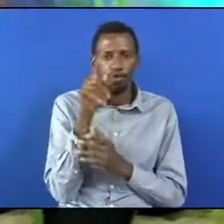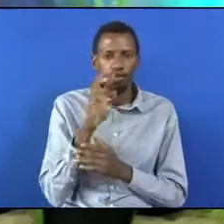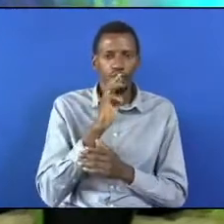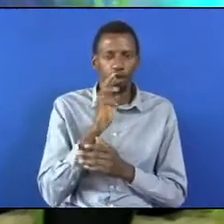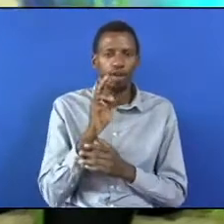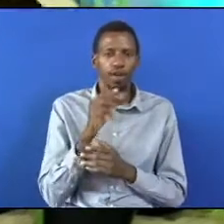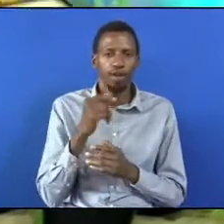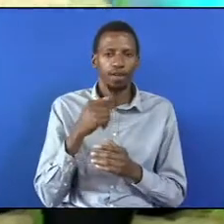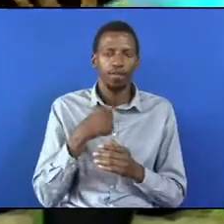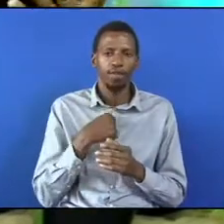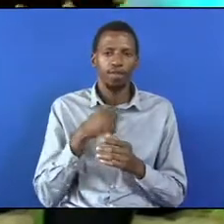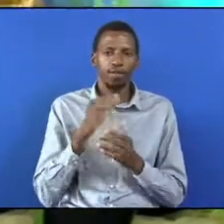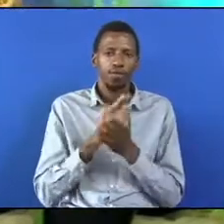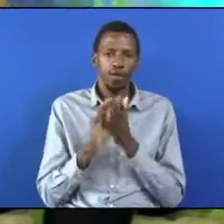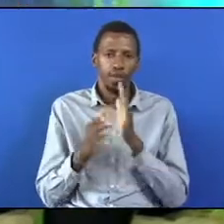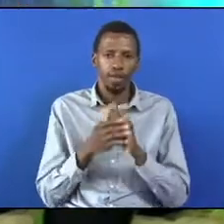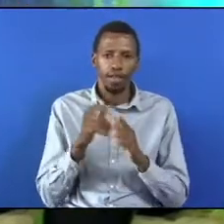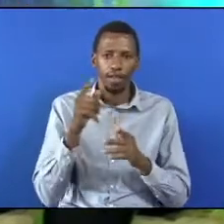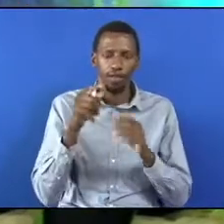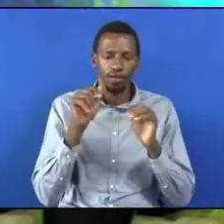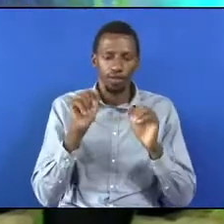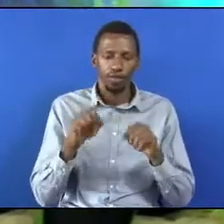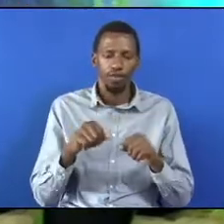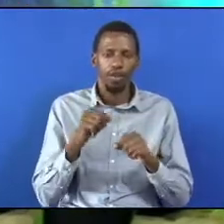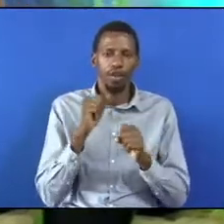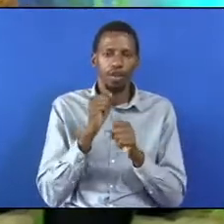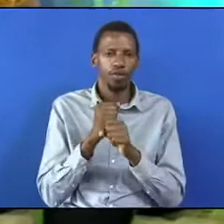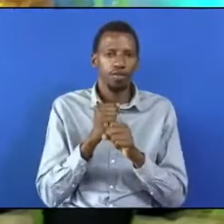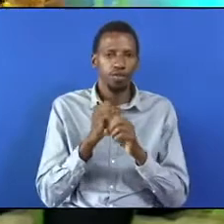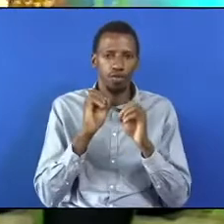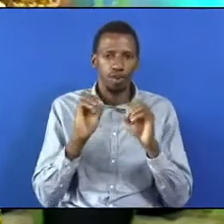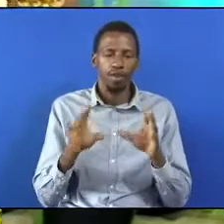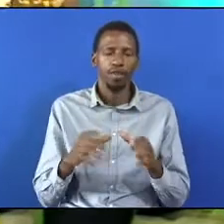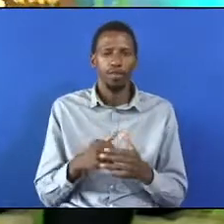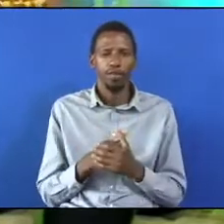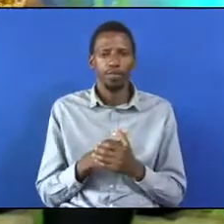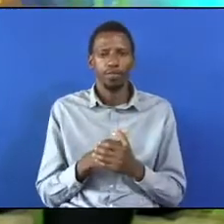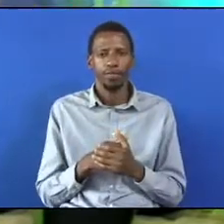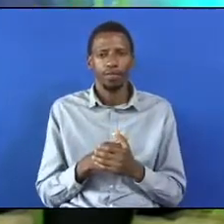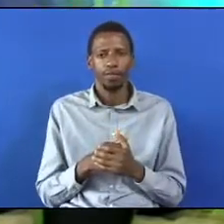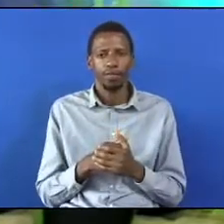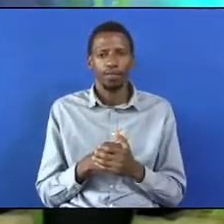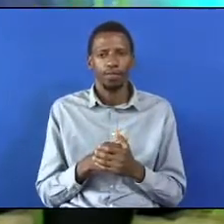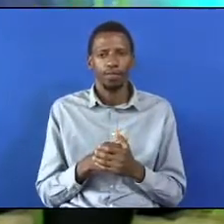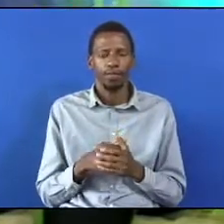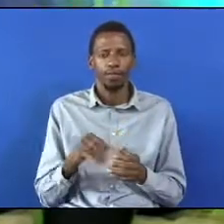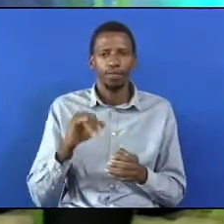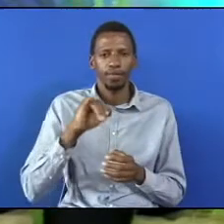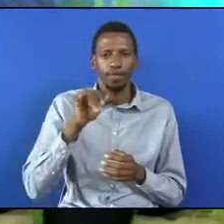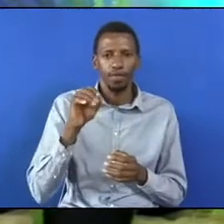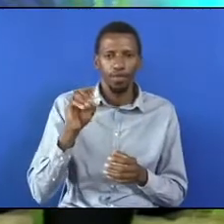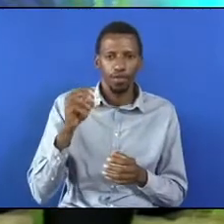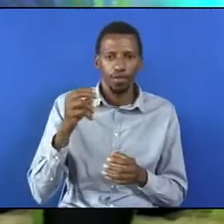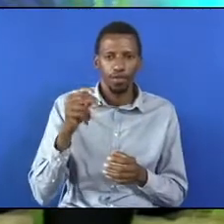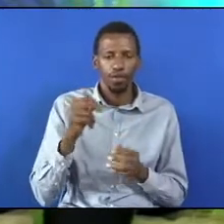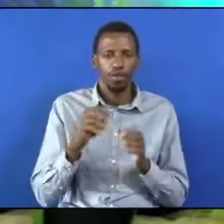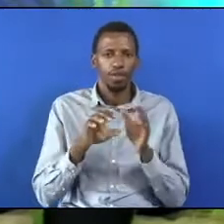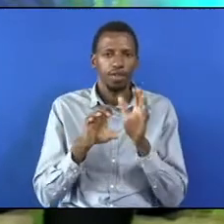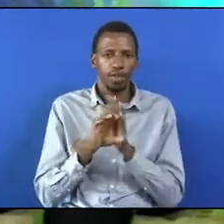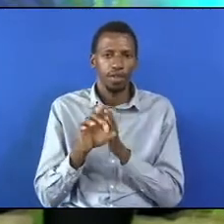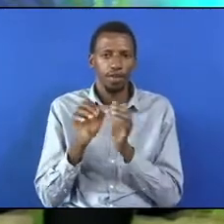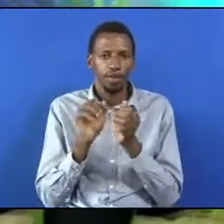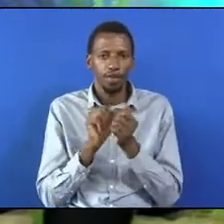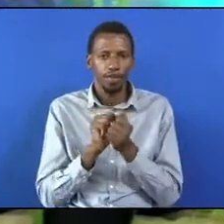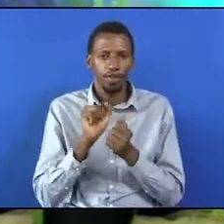branches. Without me you can do nothing. John chapter